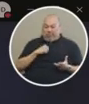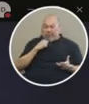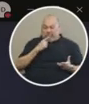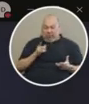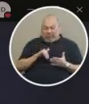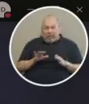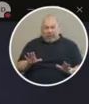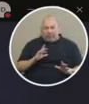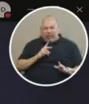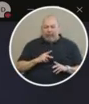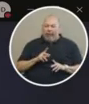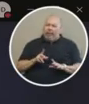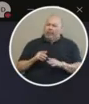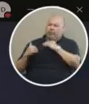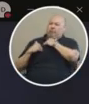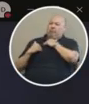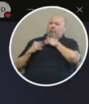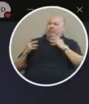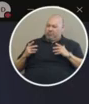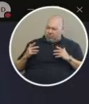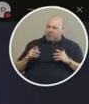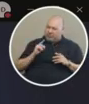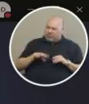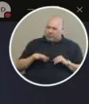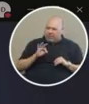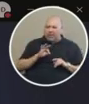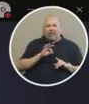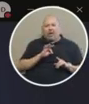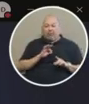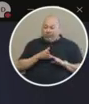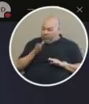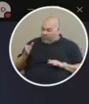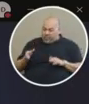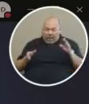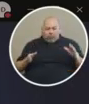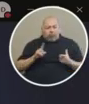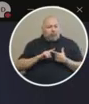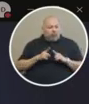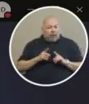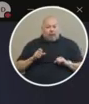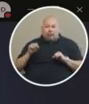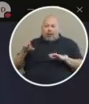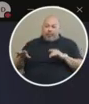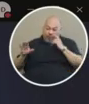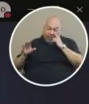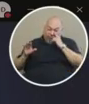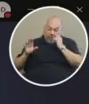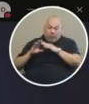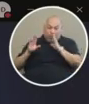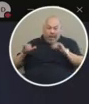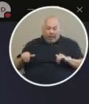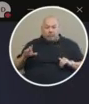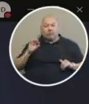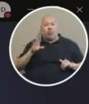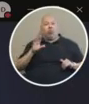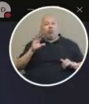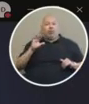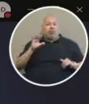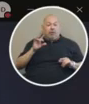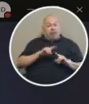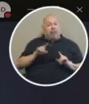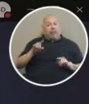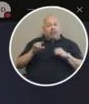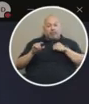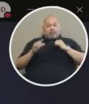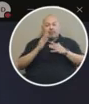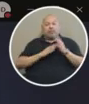telling everybody, be socially responsible, pick up supplies for your neighbors, for your friends, drop it off at their houses for them. But then